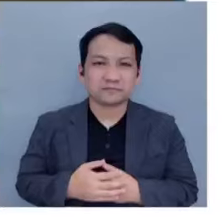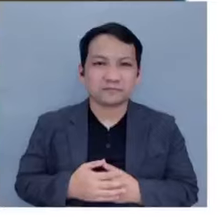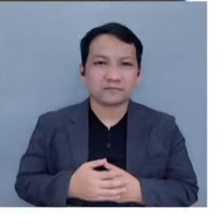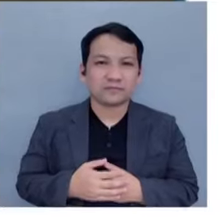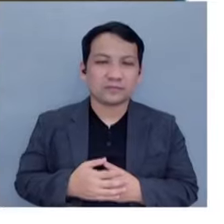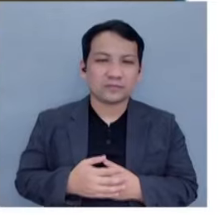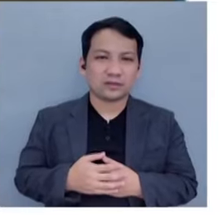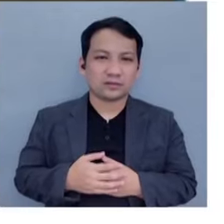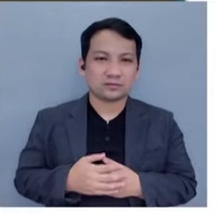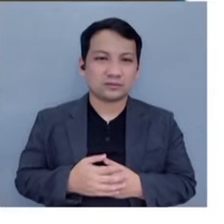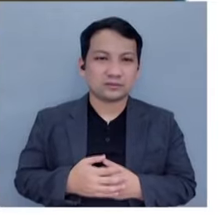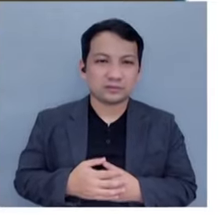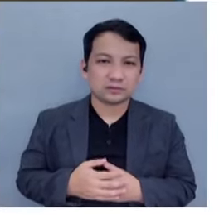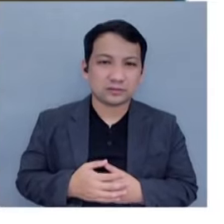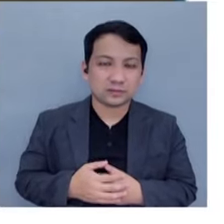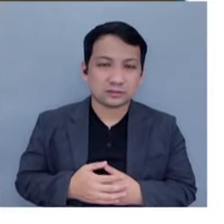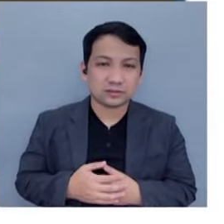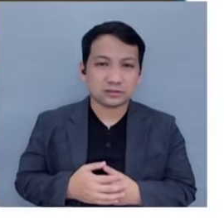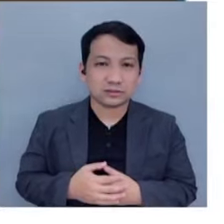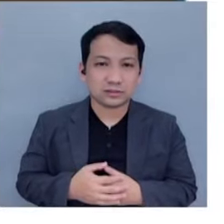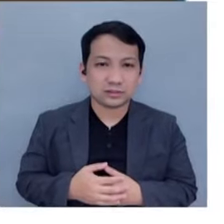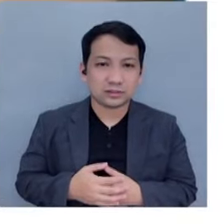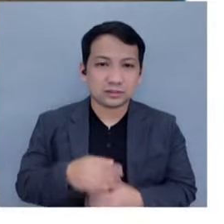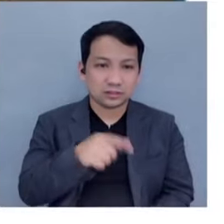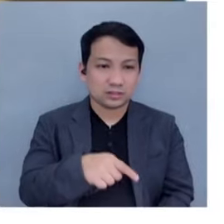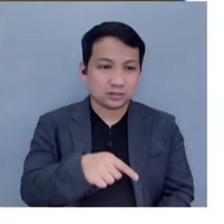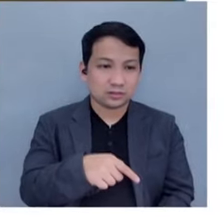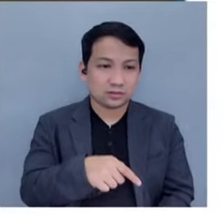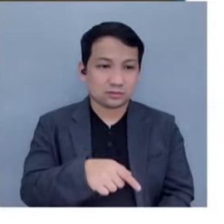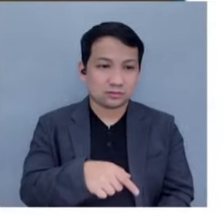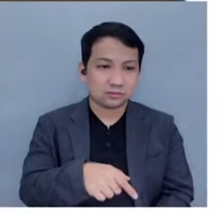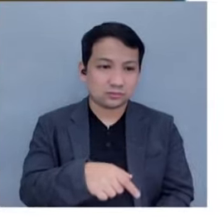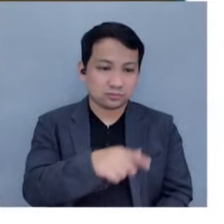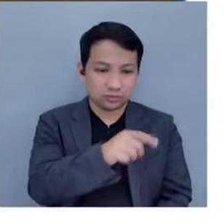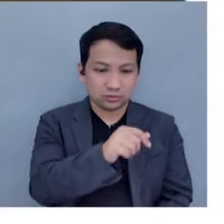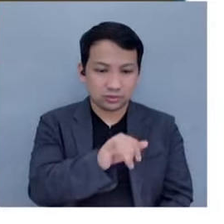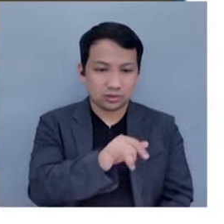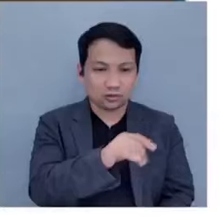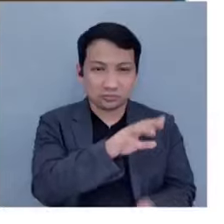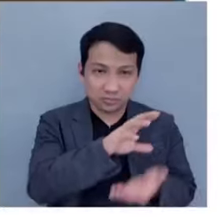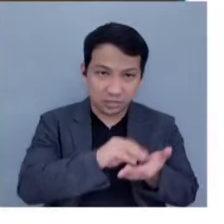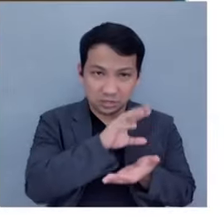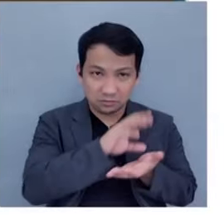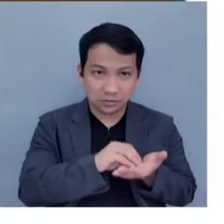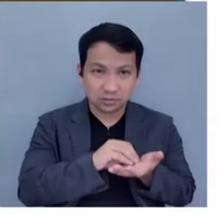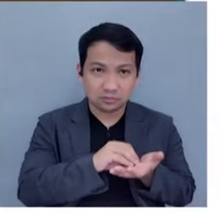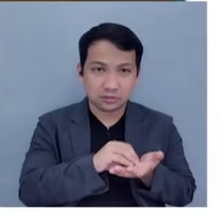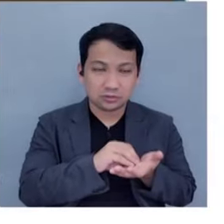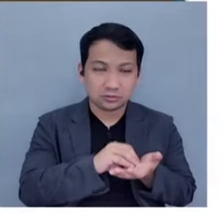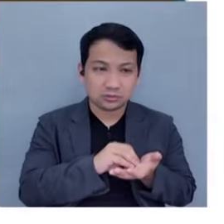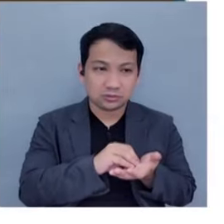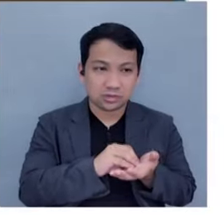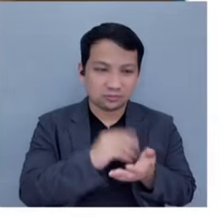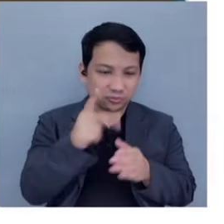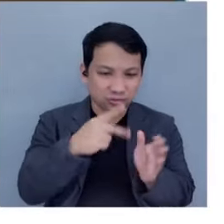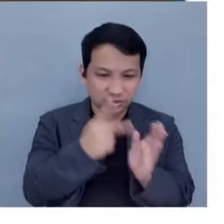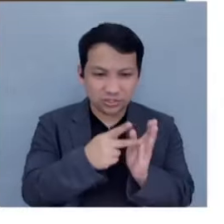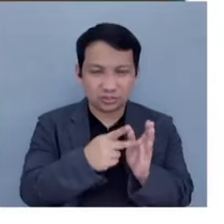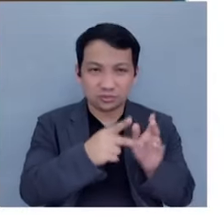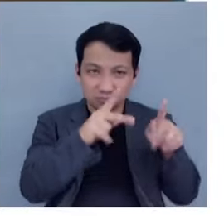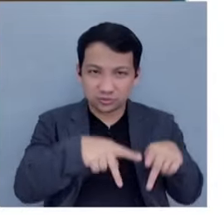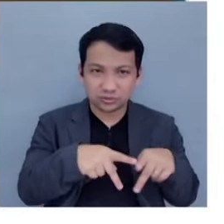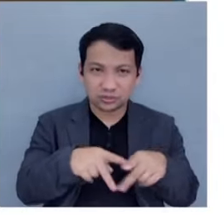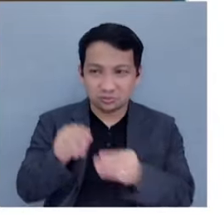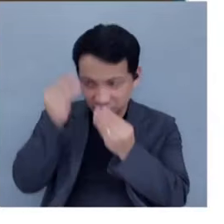So impersonating a media personality or a politician in order to misinform the public, we are also pushing